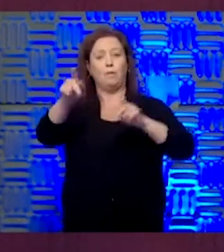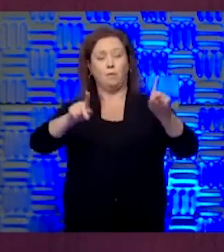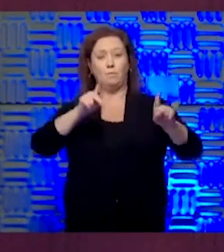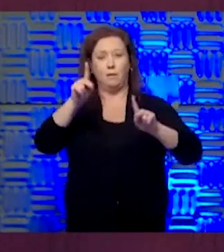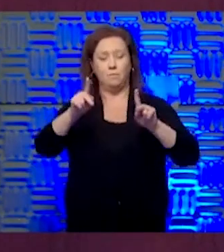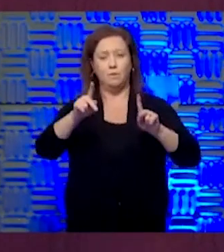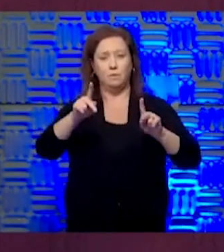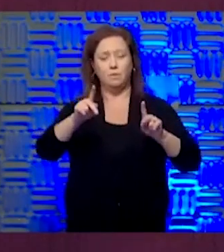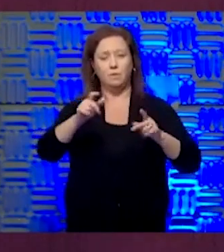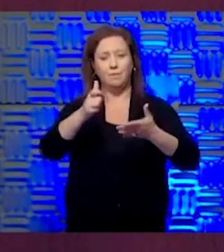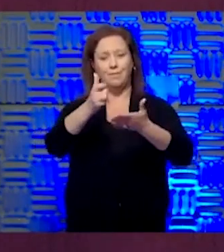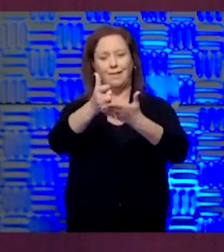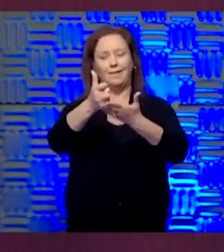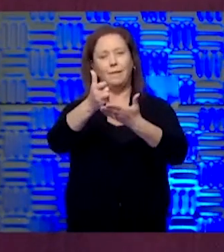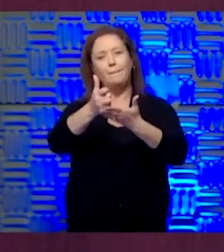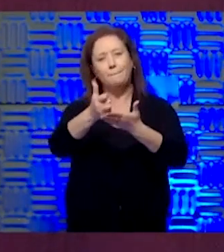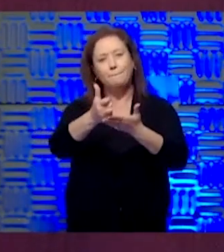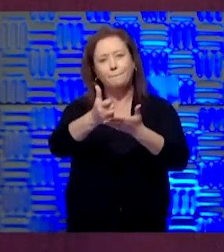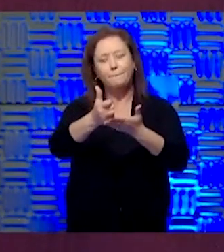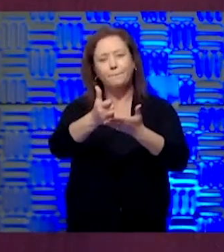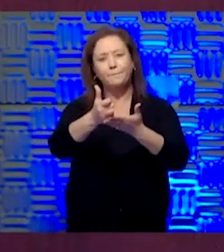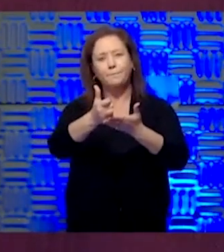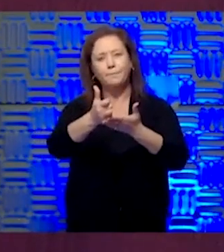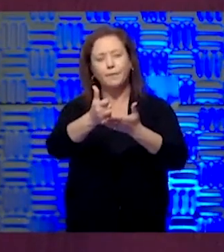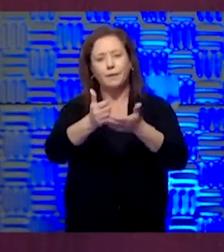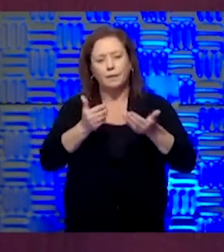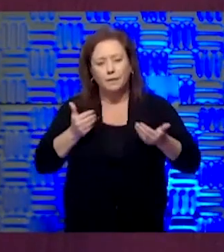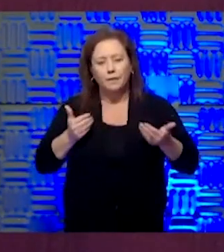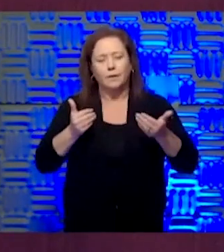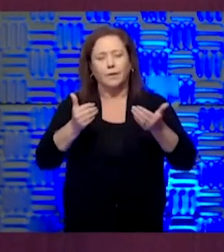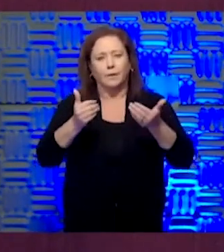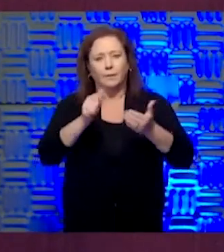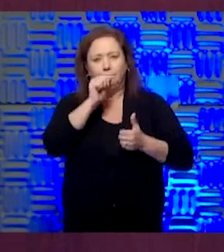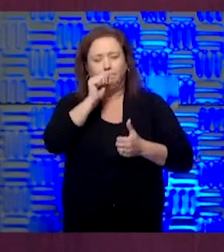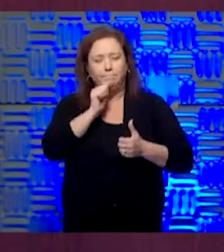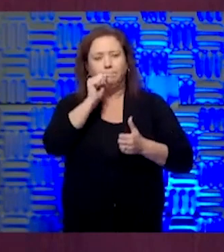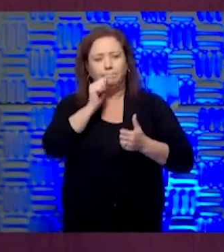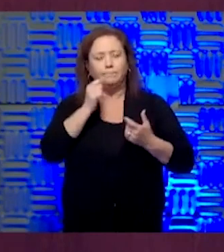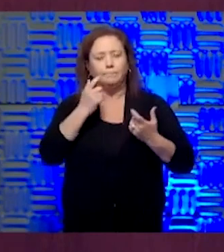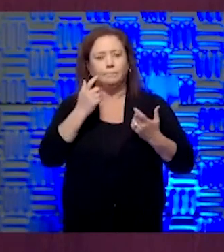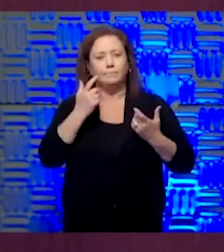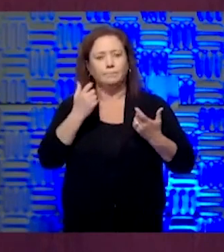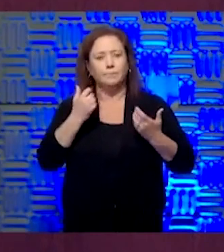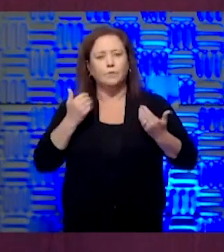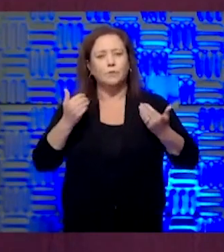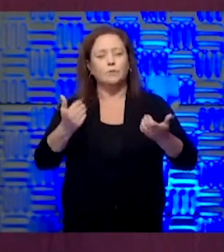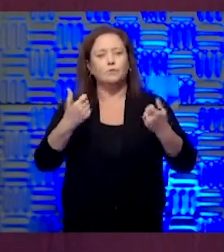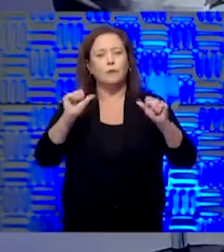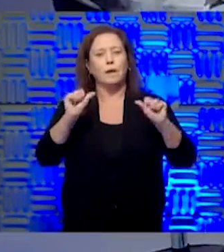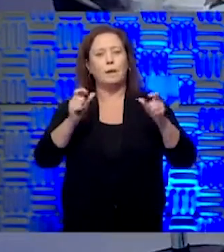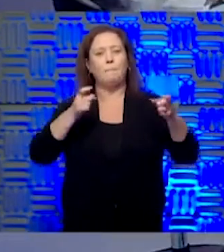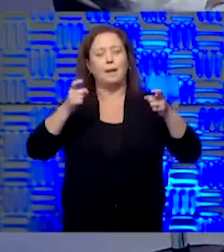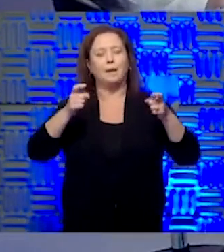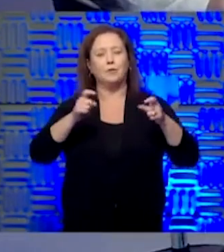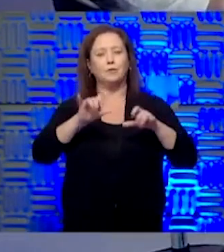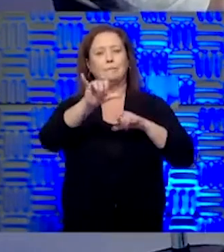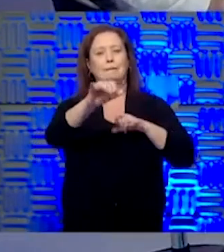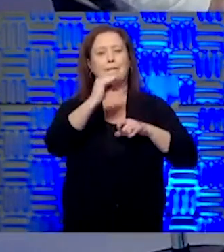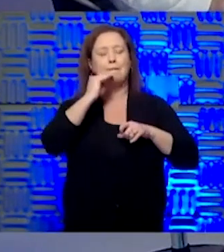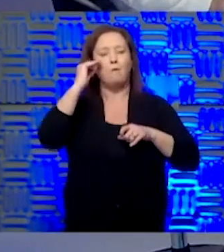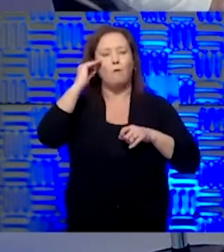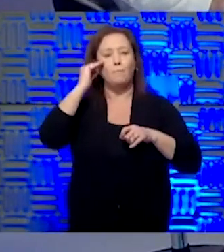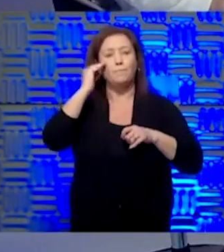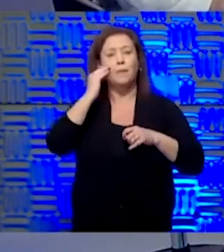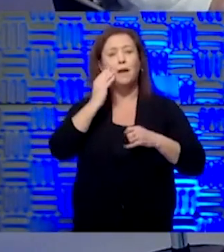I think, people work their way through these difficult times of being isolated at home. Time for one more question and we'll have to wrap